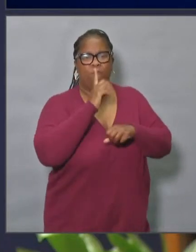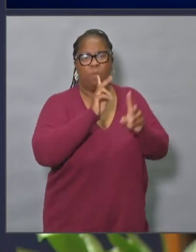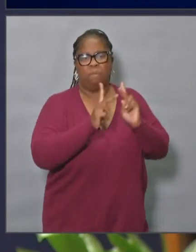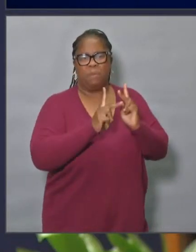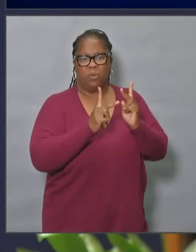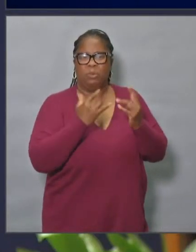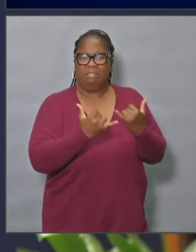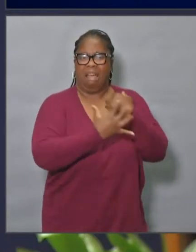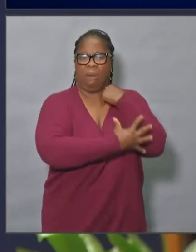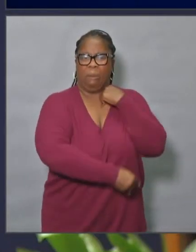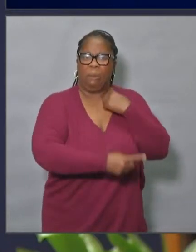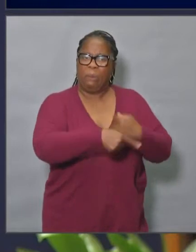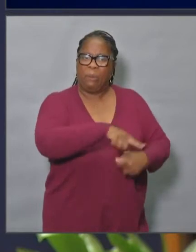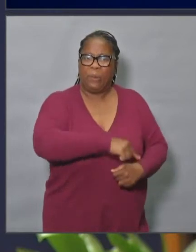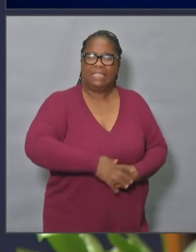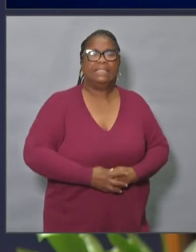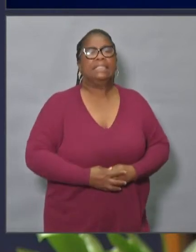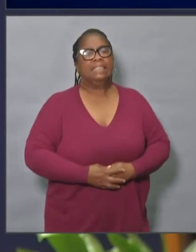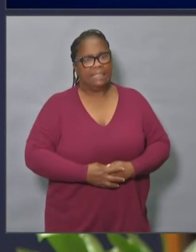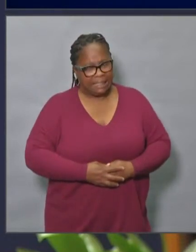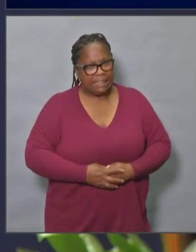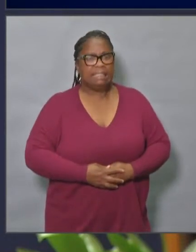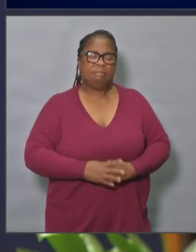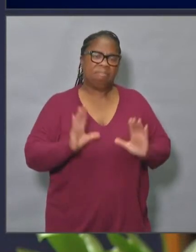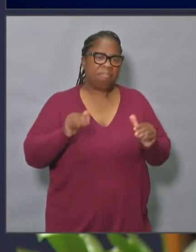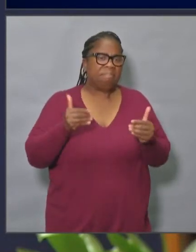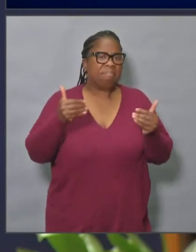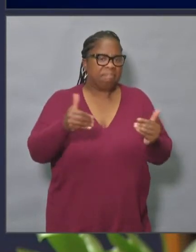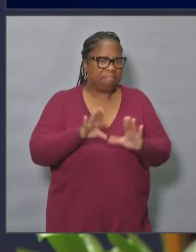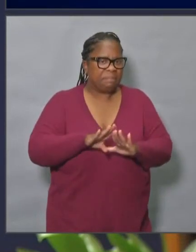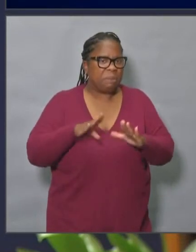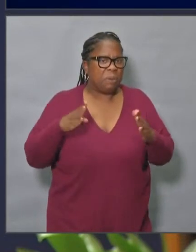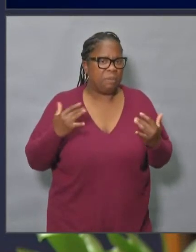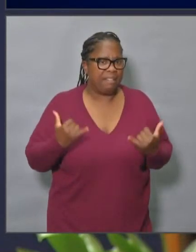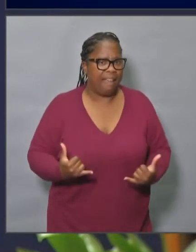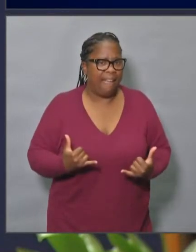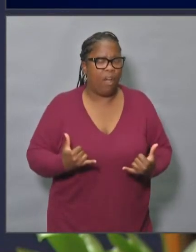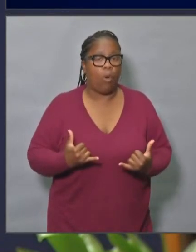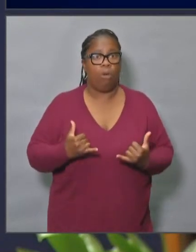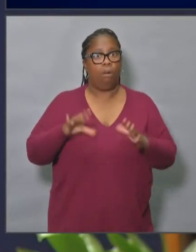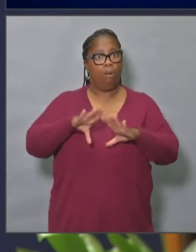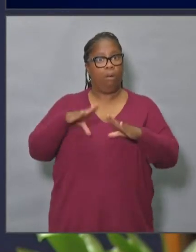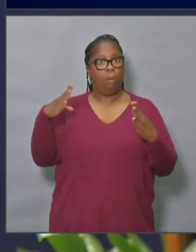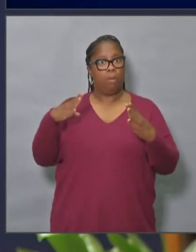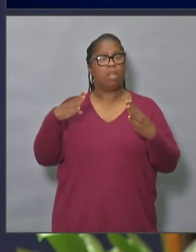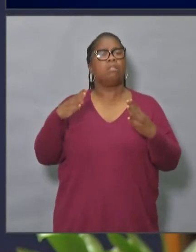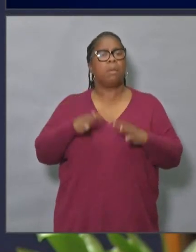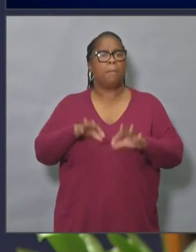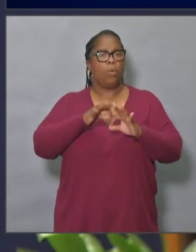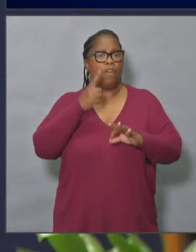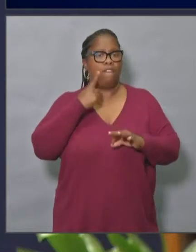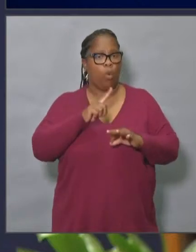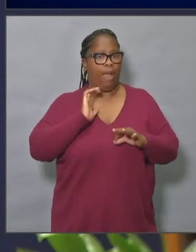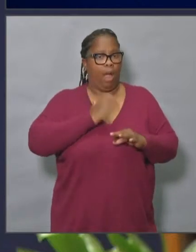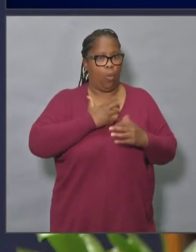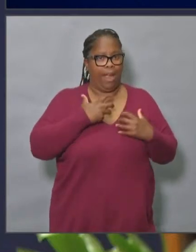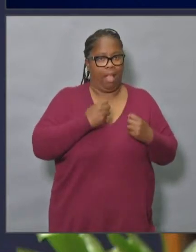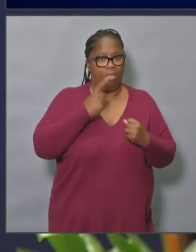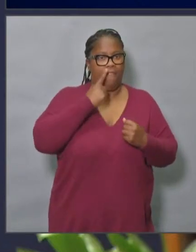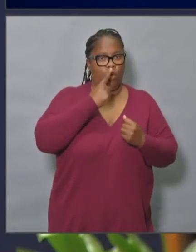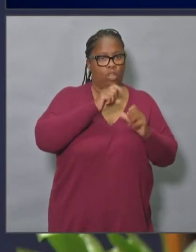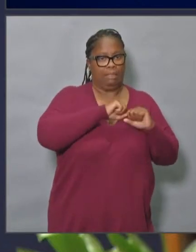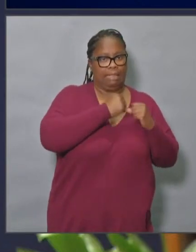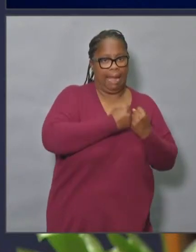a result. Reopening is just as important for the health of our society as closing was. But given